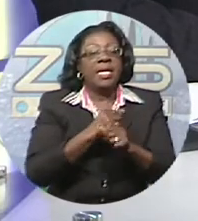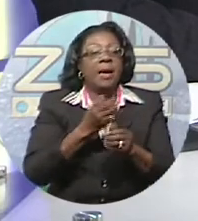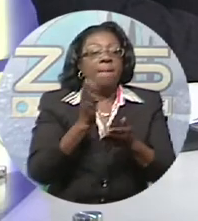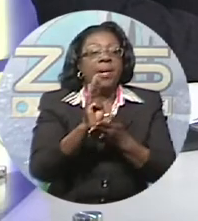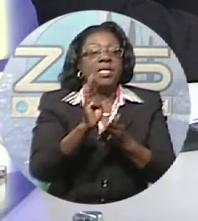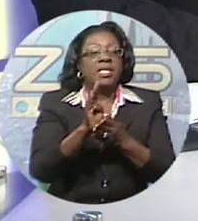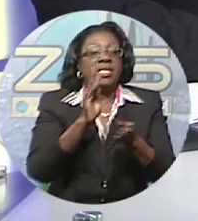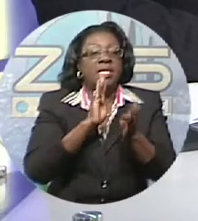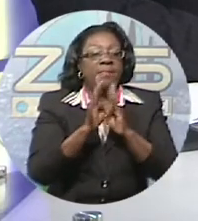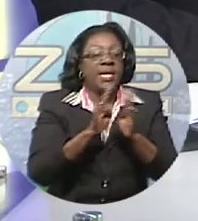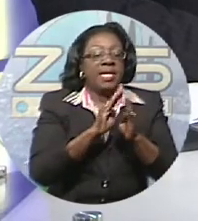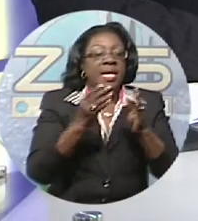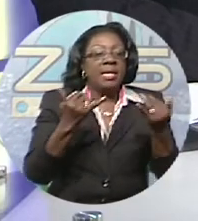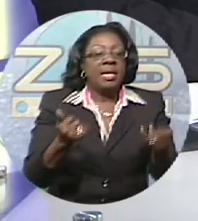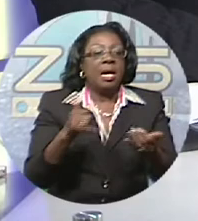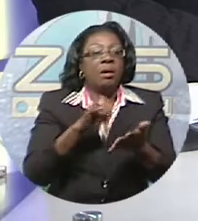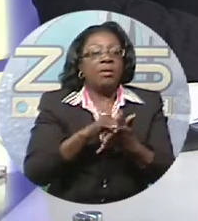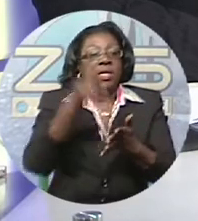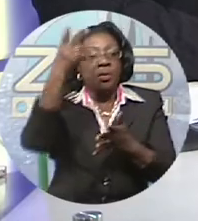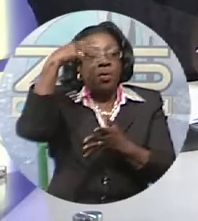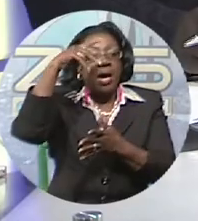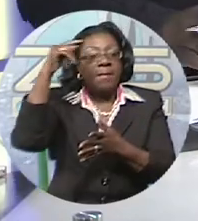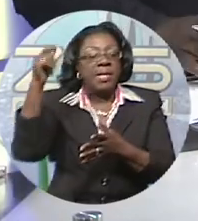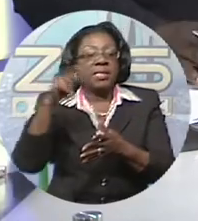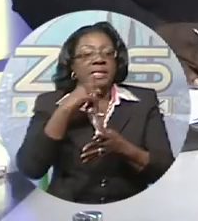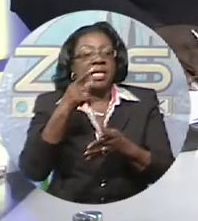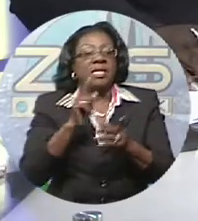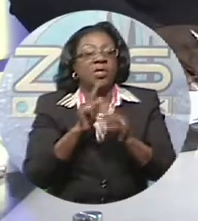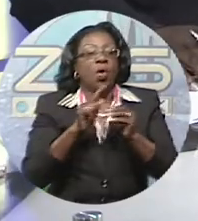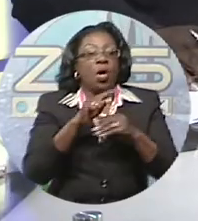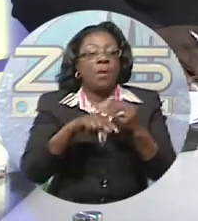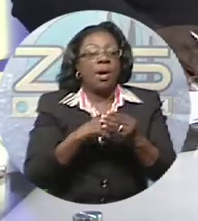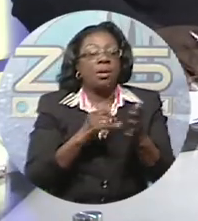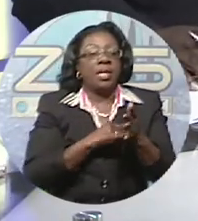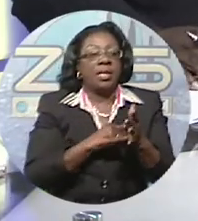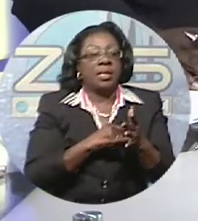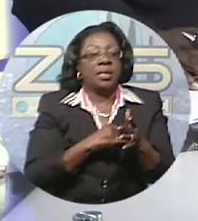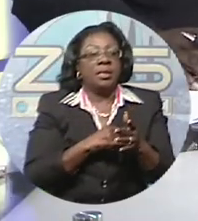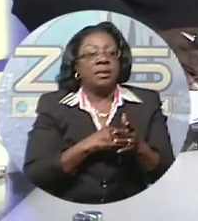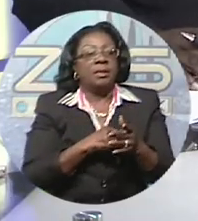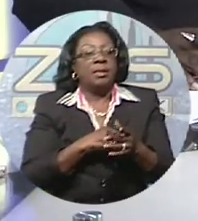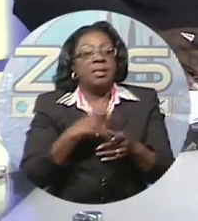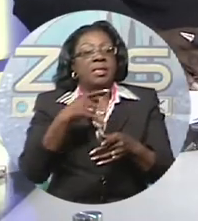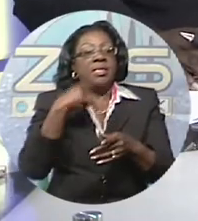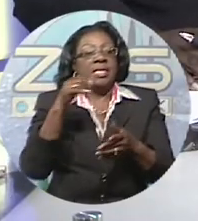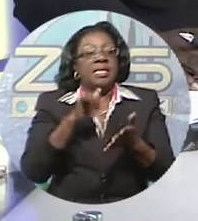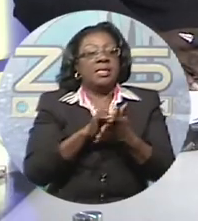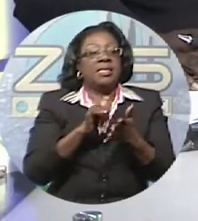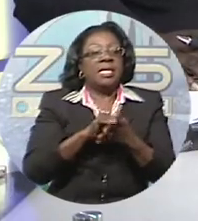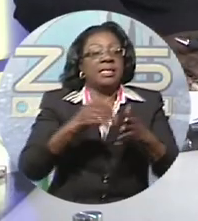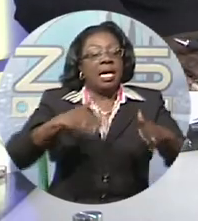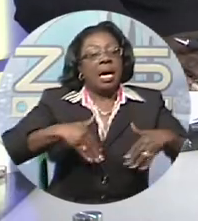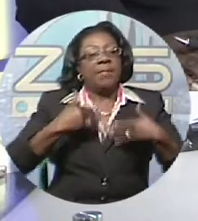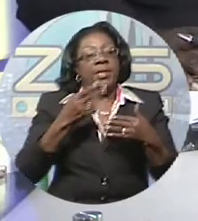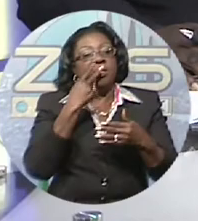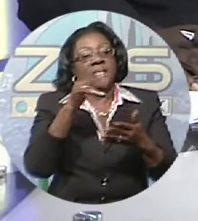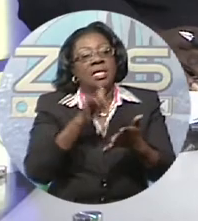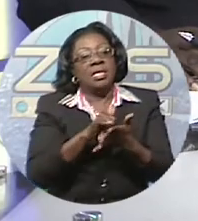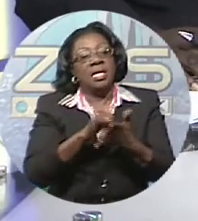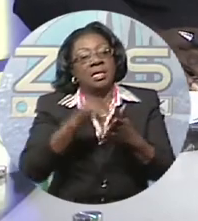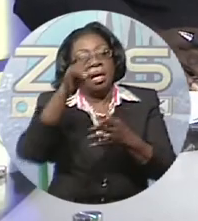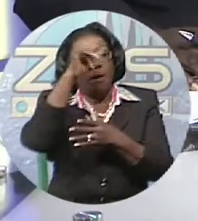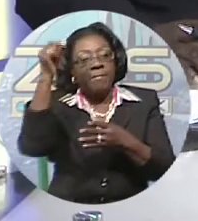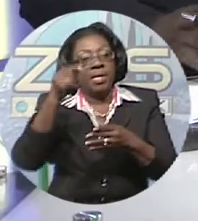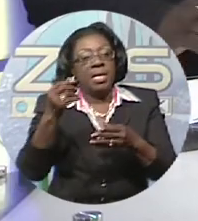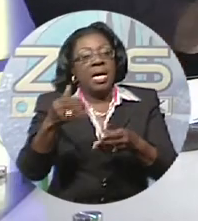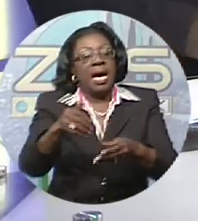and Minister of Finance, the Right Honorable Perry Christie, made his contribution. In fact, Chamber CEO Edison Sumner says they're glad to see the government